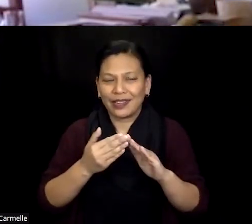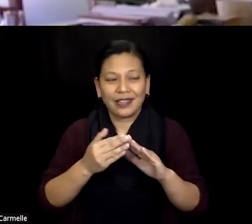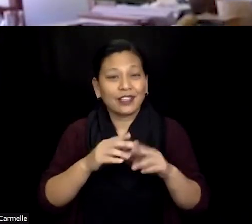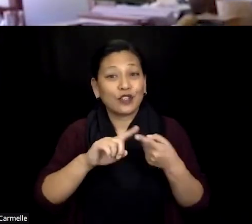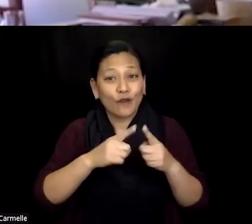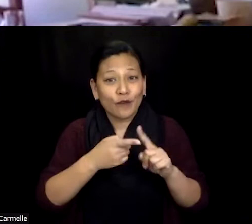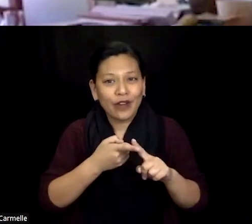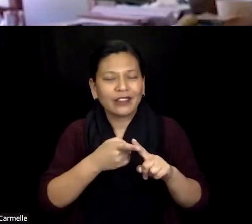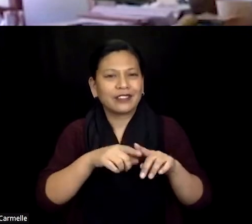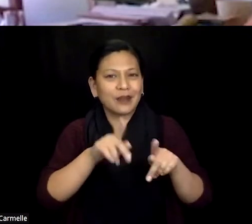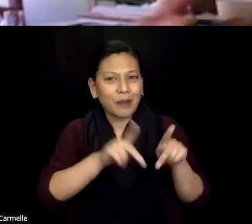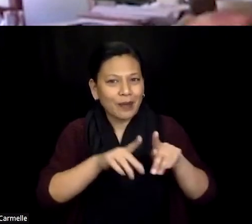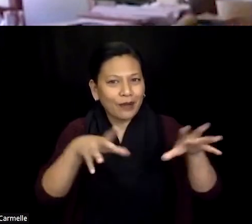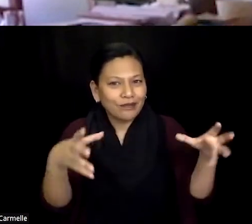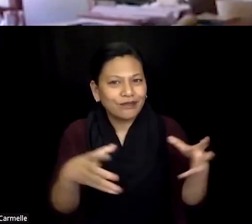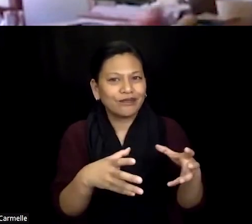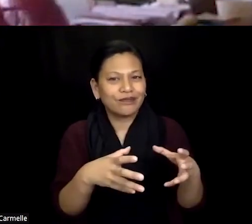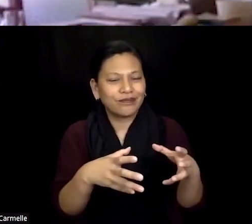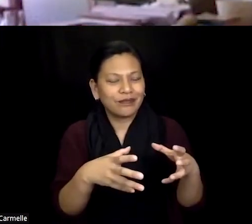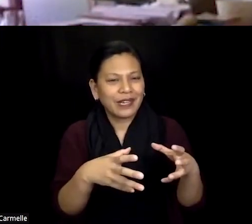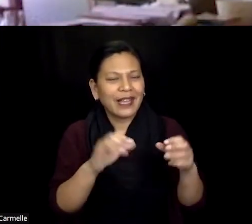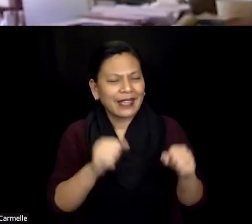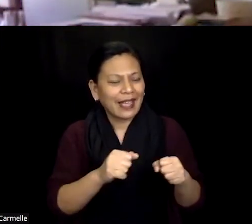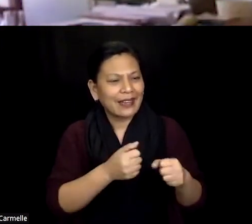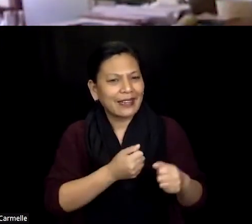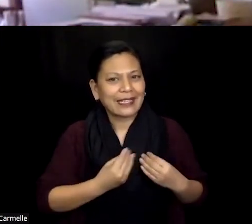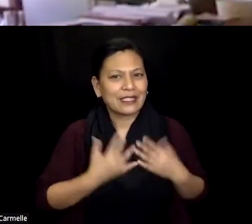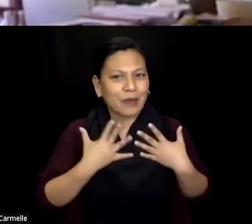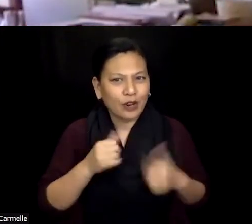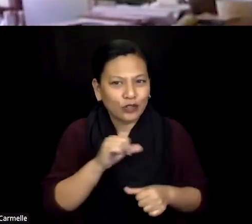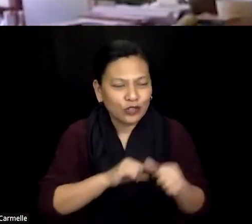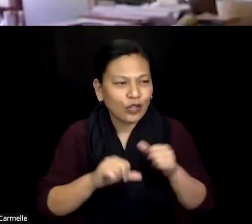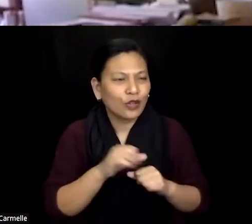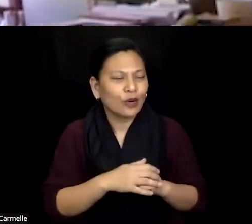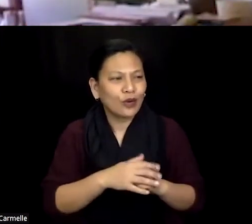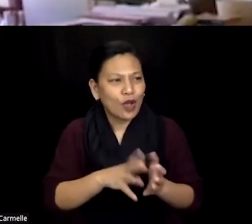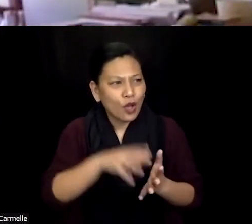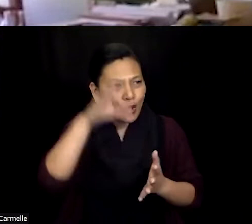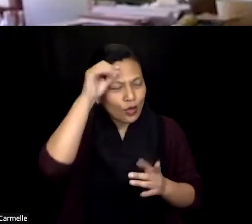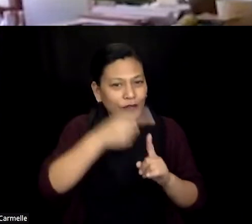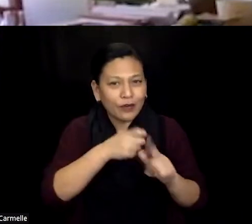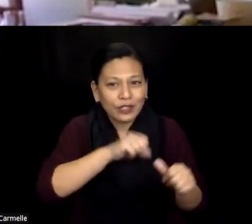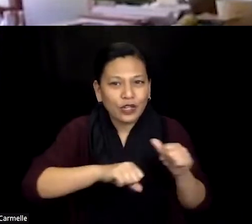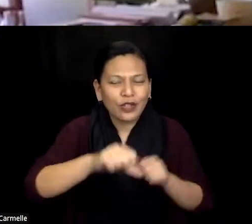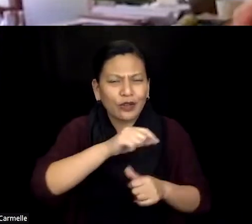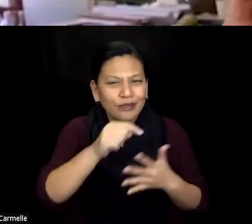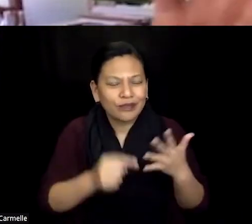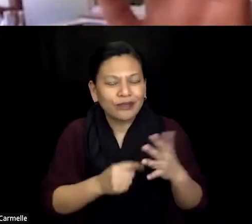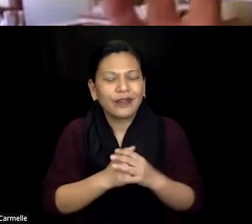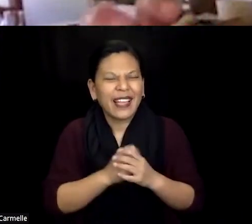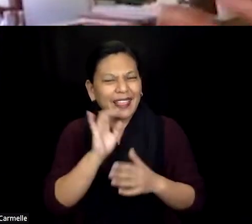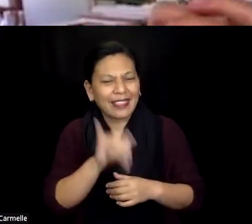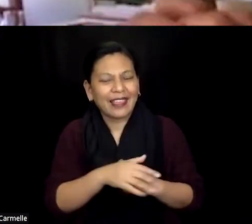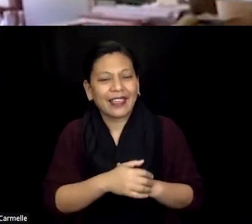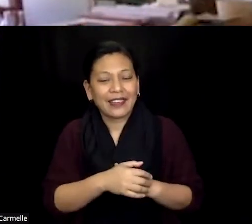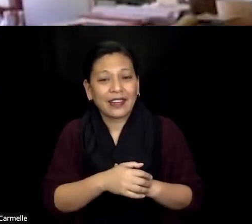of friends that come together that can all inspire each other and learn from each other. That's what education is. Mm-hmm. And then as much as time as you're